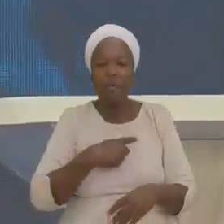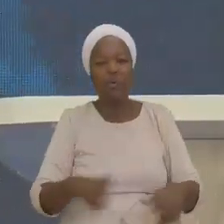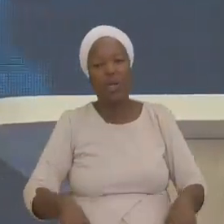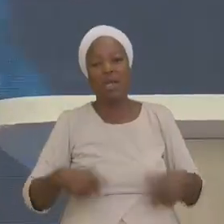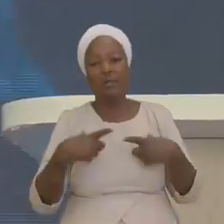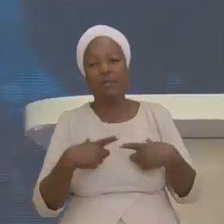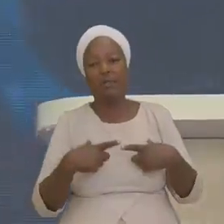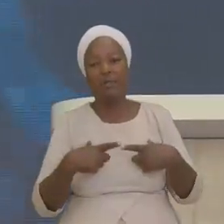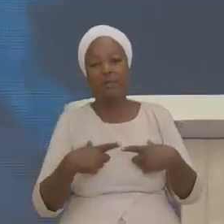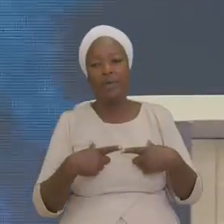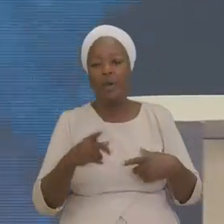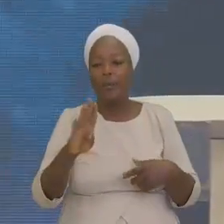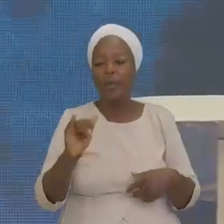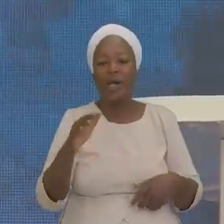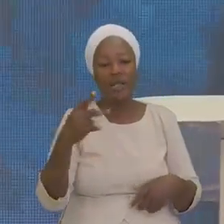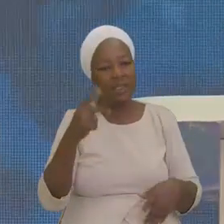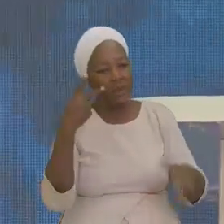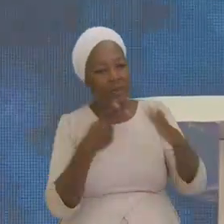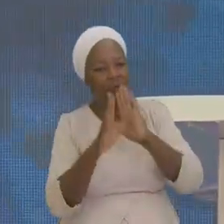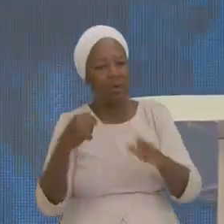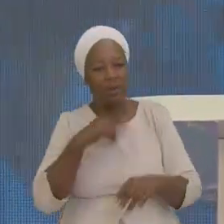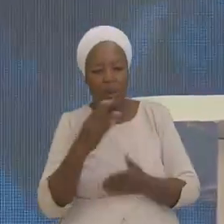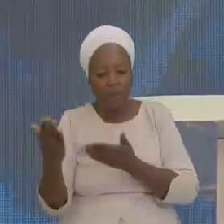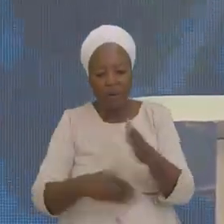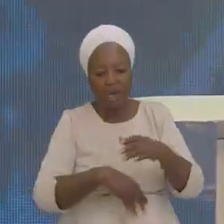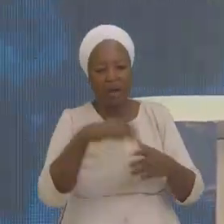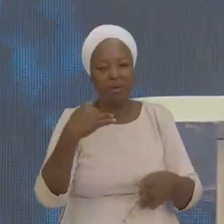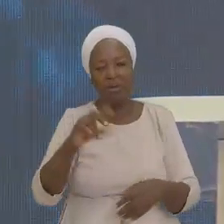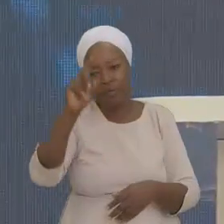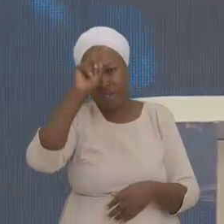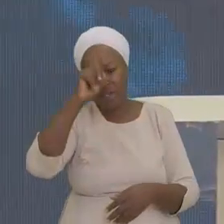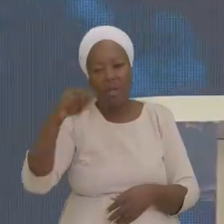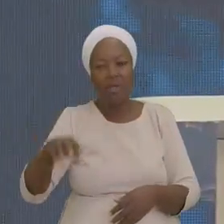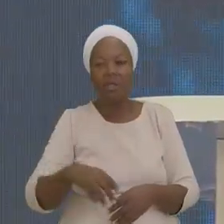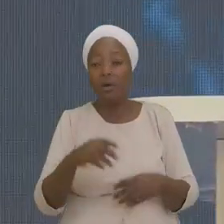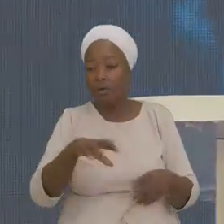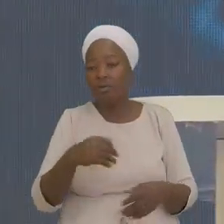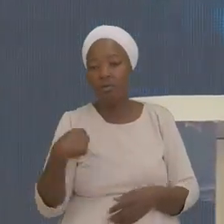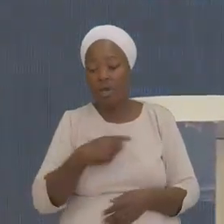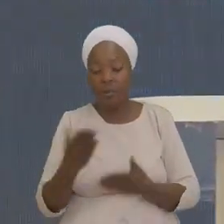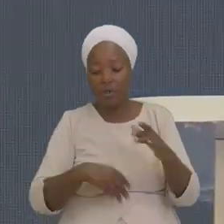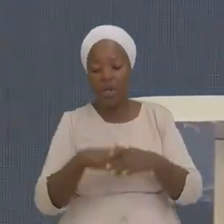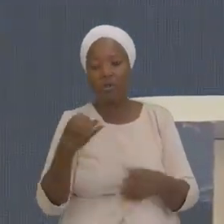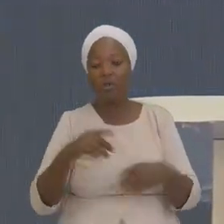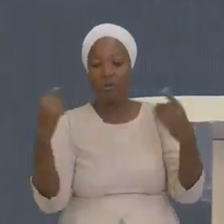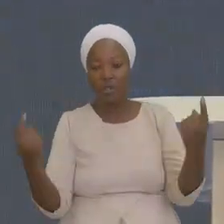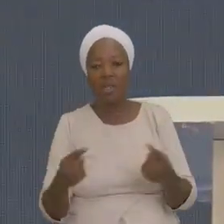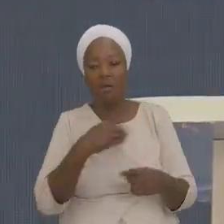By the prophet, we're brought out of sin, brought out of the world.